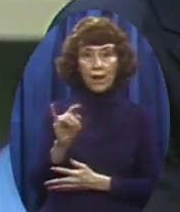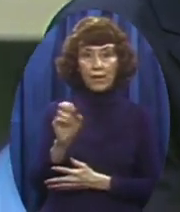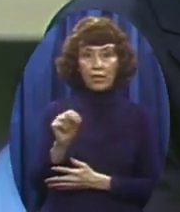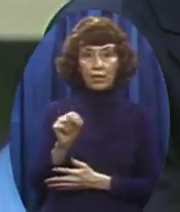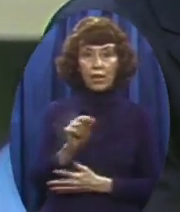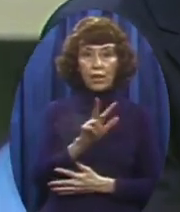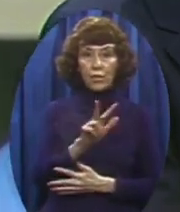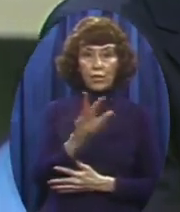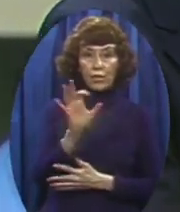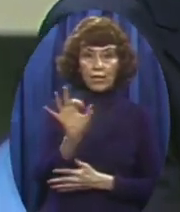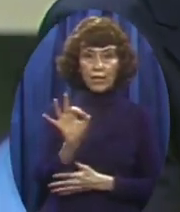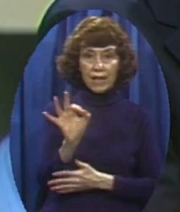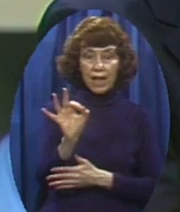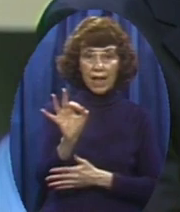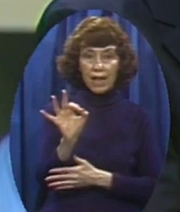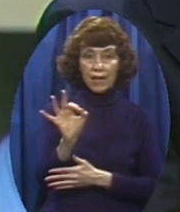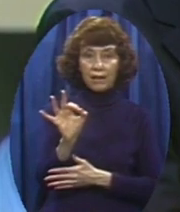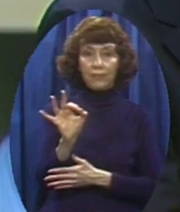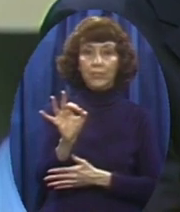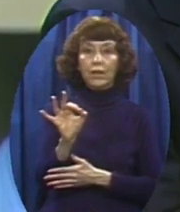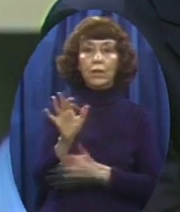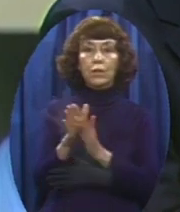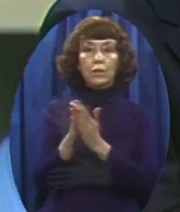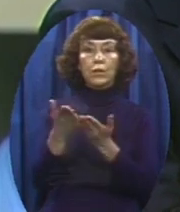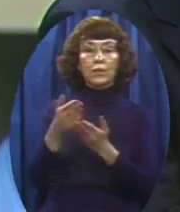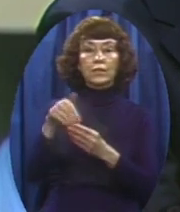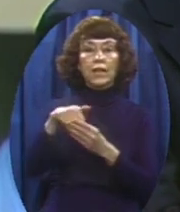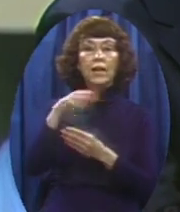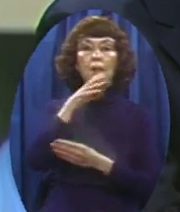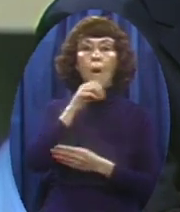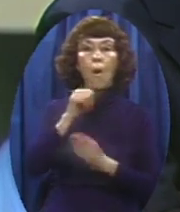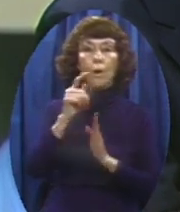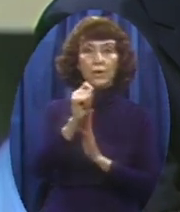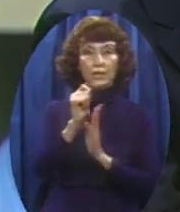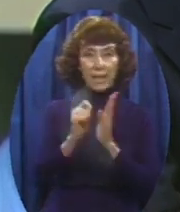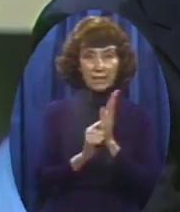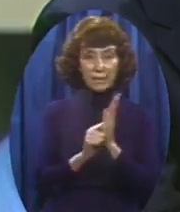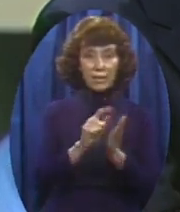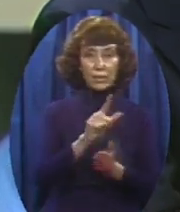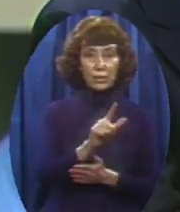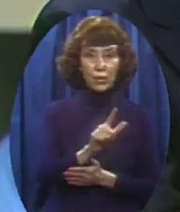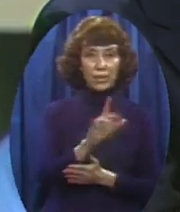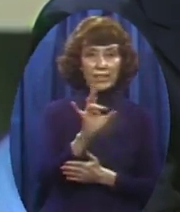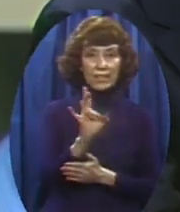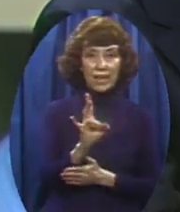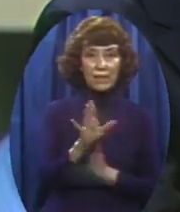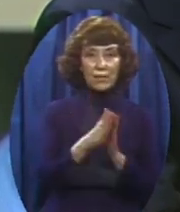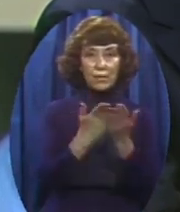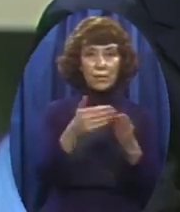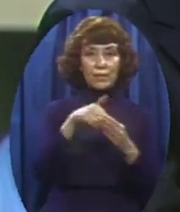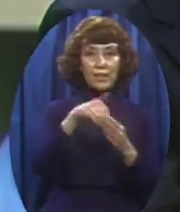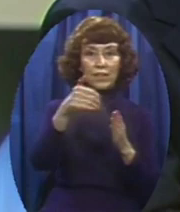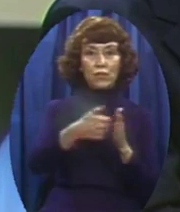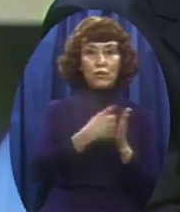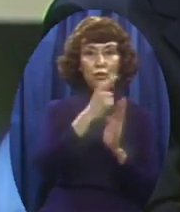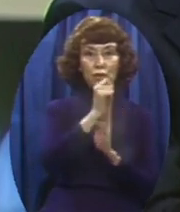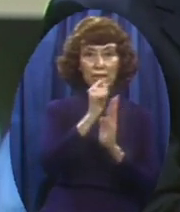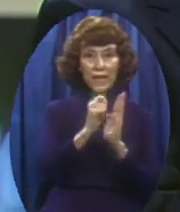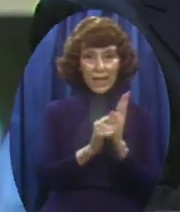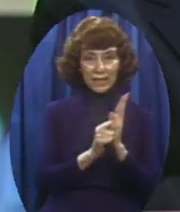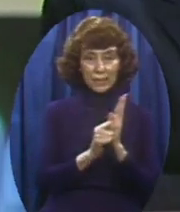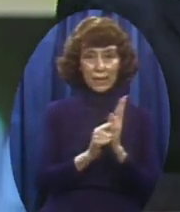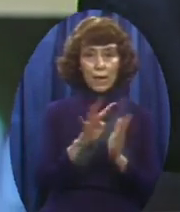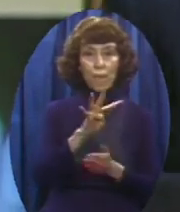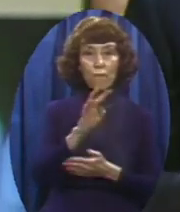39 chapters in the Old Testament, books in the Old Testament, 29 or 27 books on the New Testament,